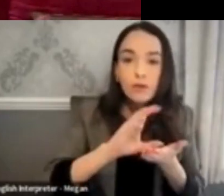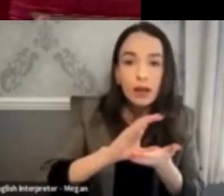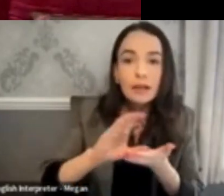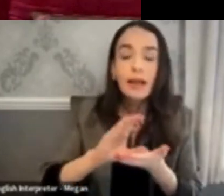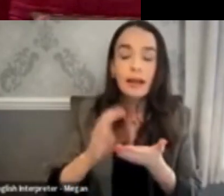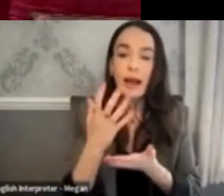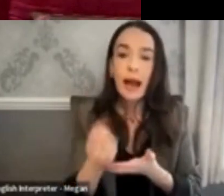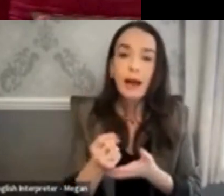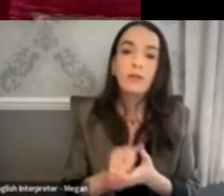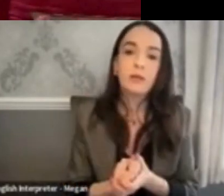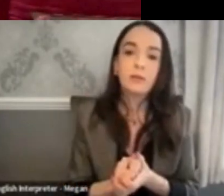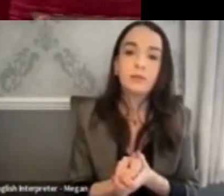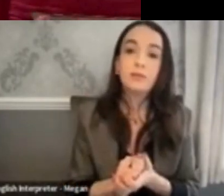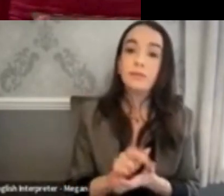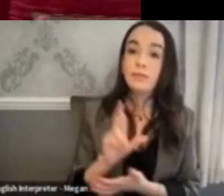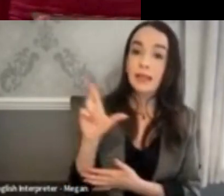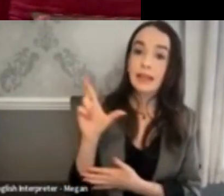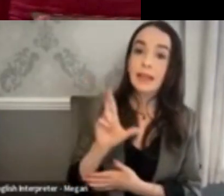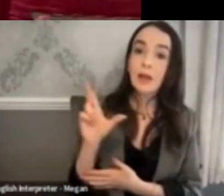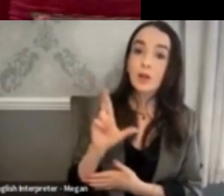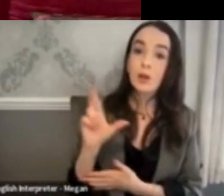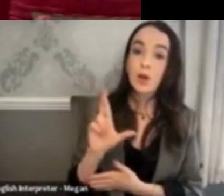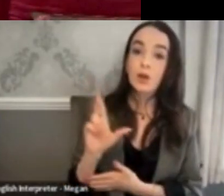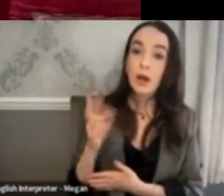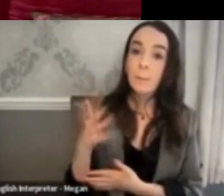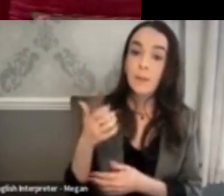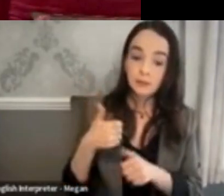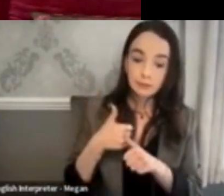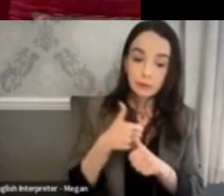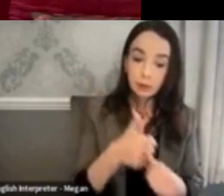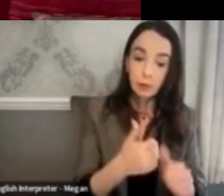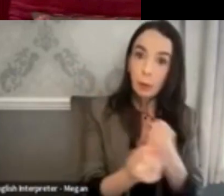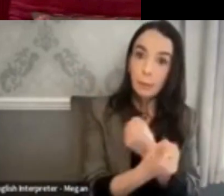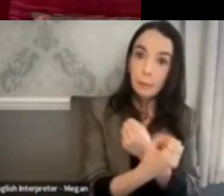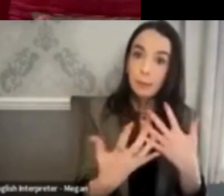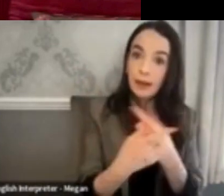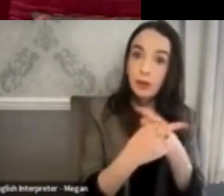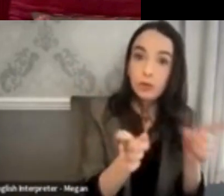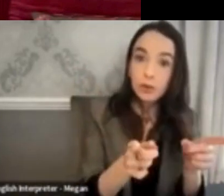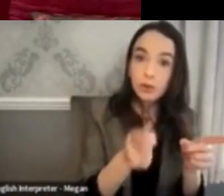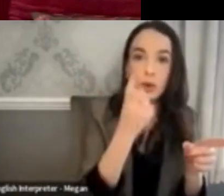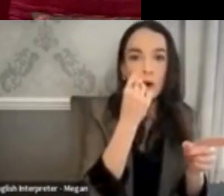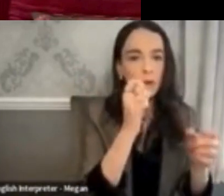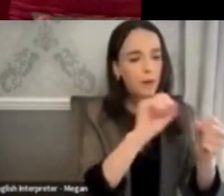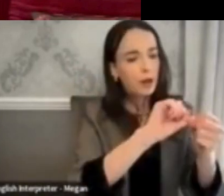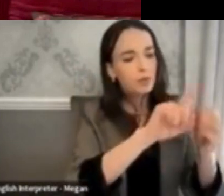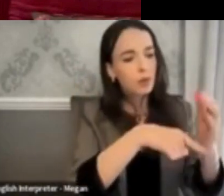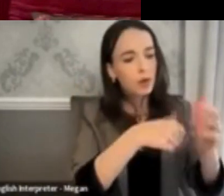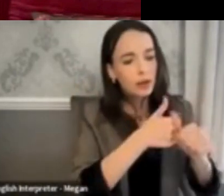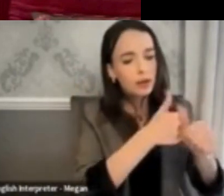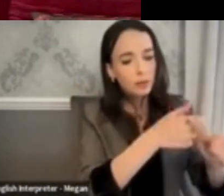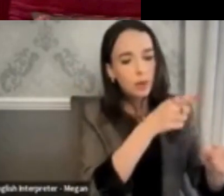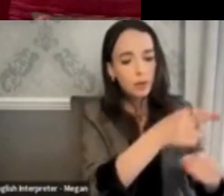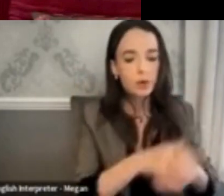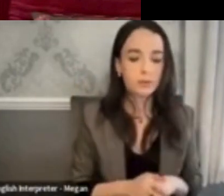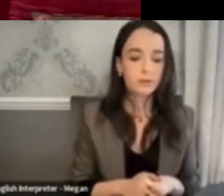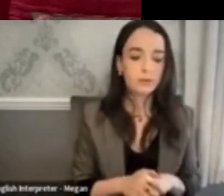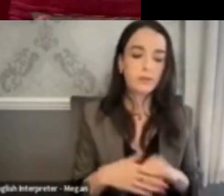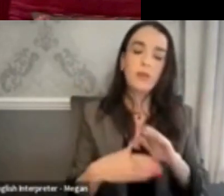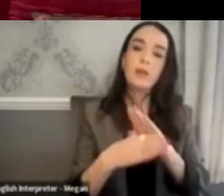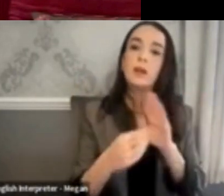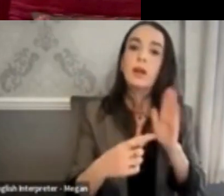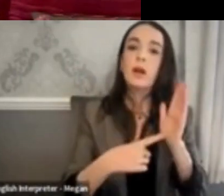project grants has previously supported many of you, or projects that support you, like the Tri-Boroughs grant to support